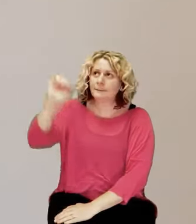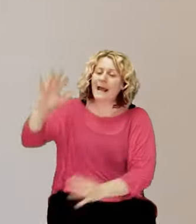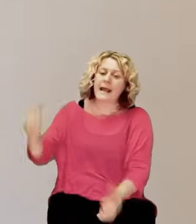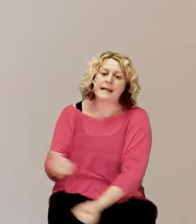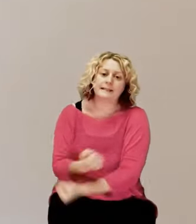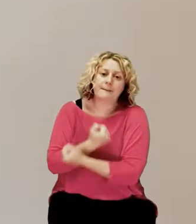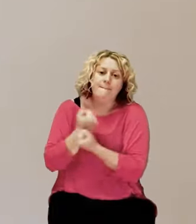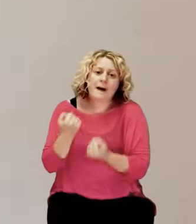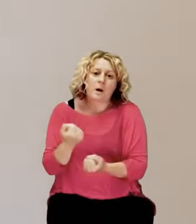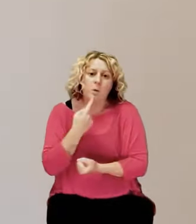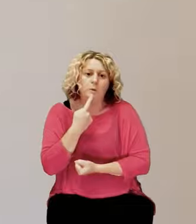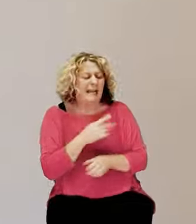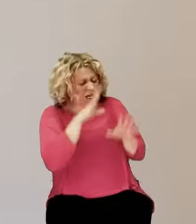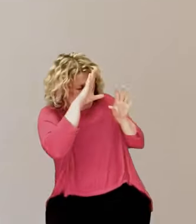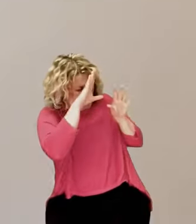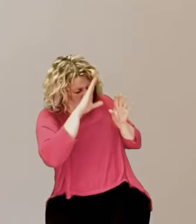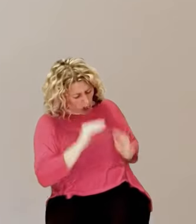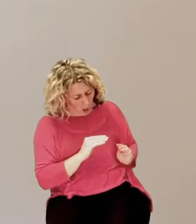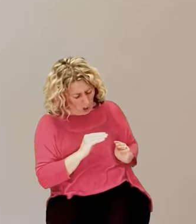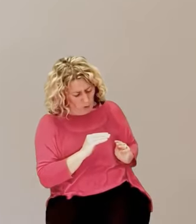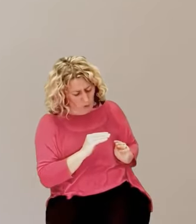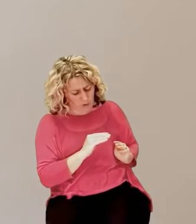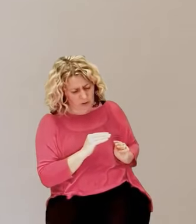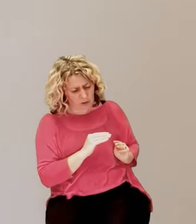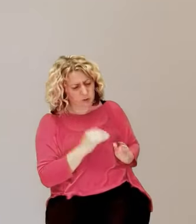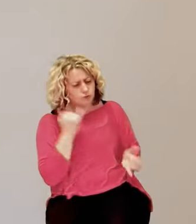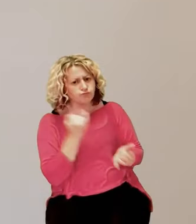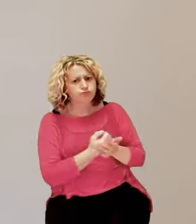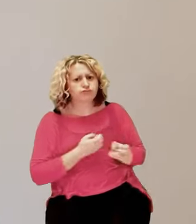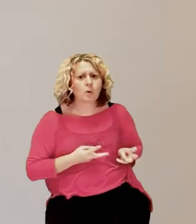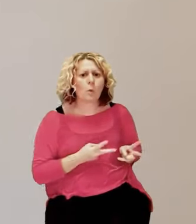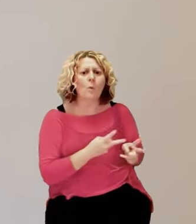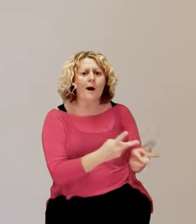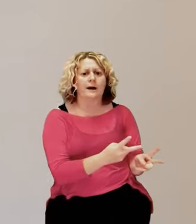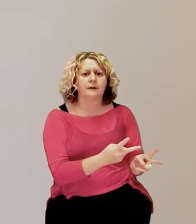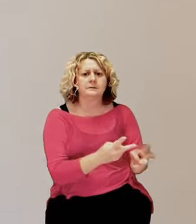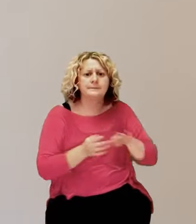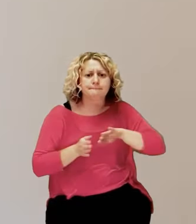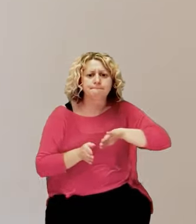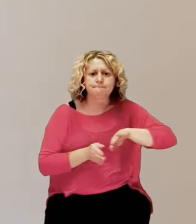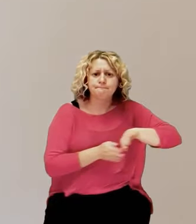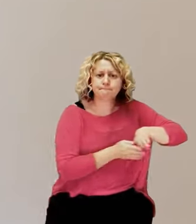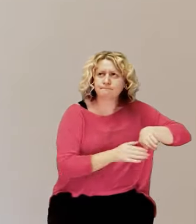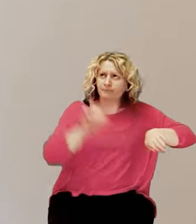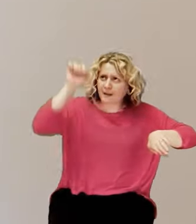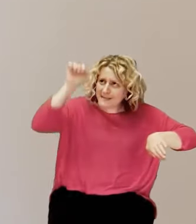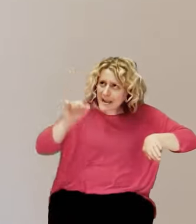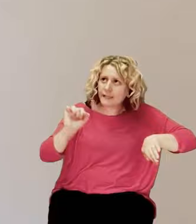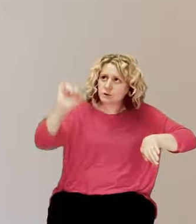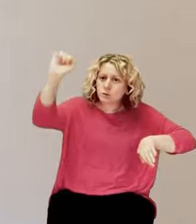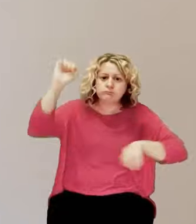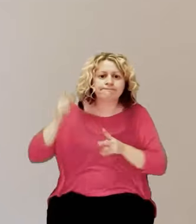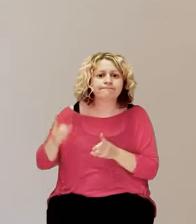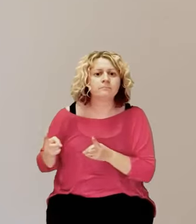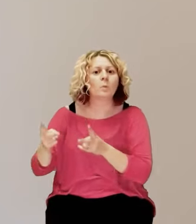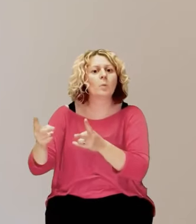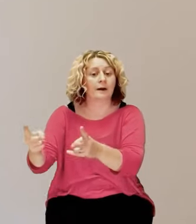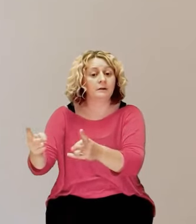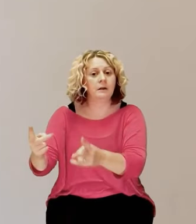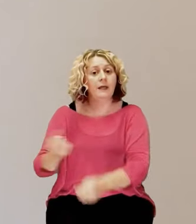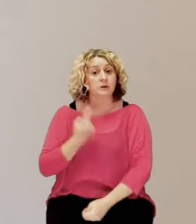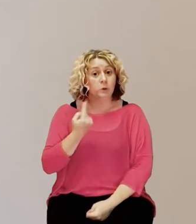no to ungodliness and yes to the things of Christ. That's who we are. That's what we're for.